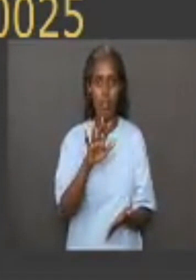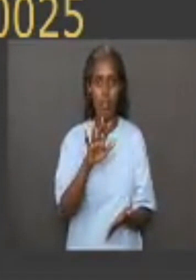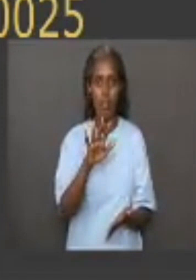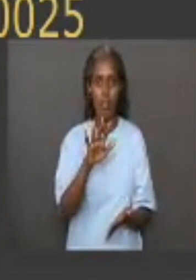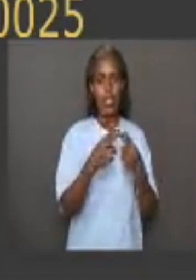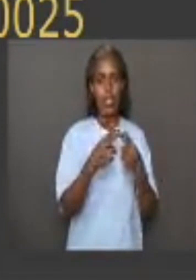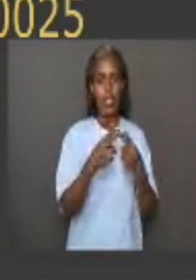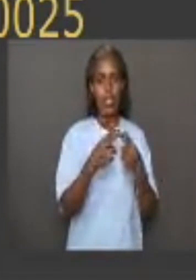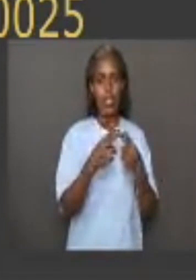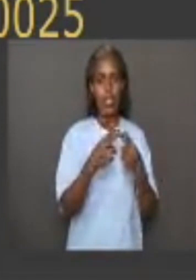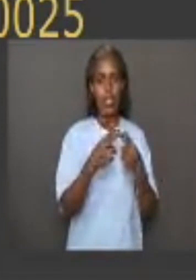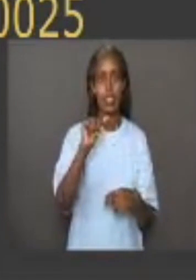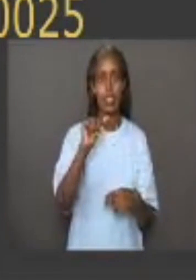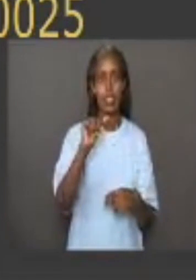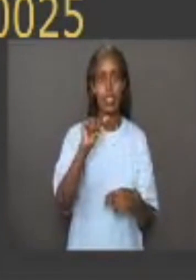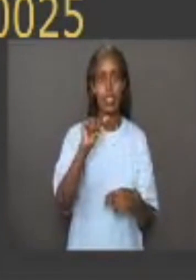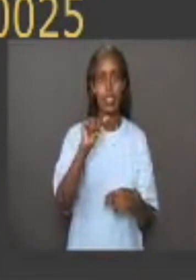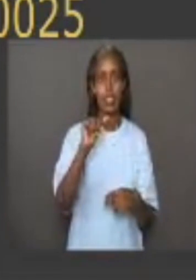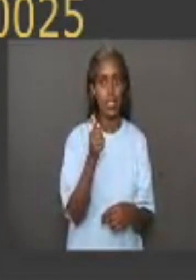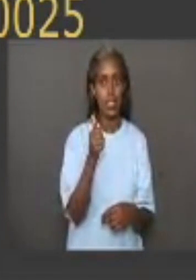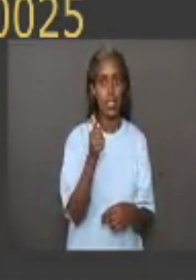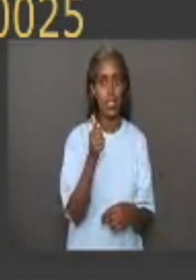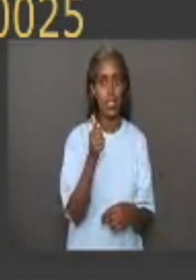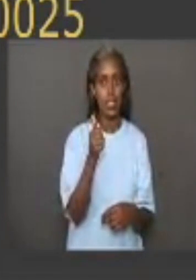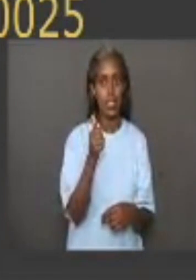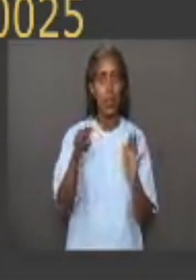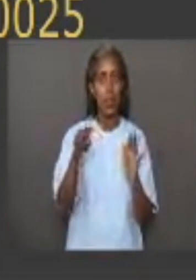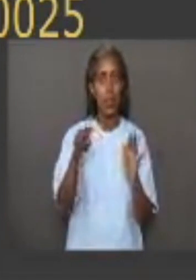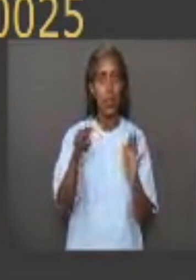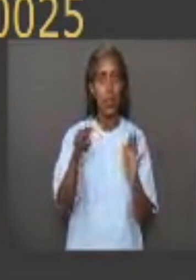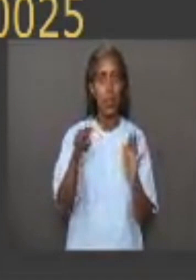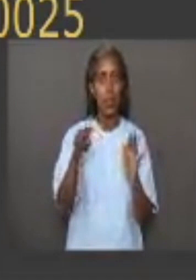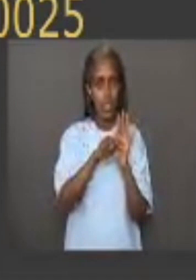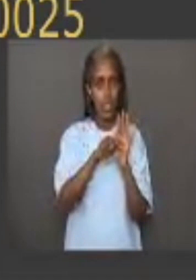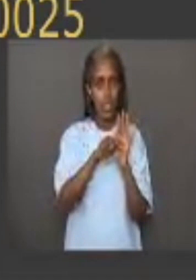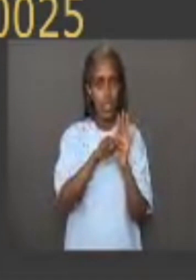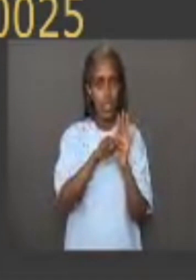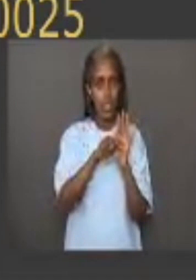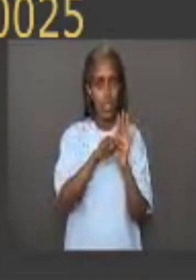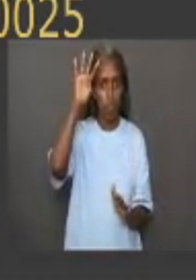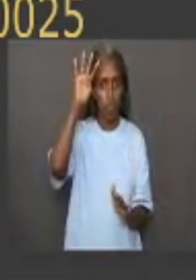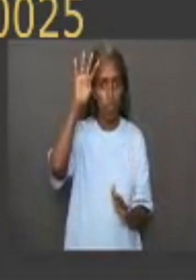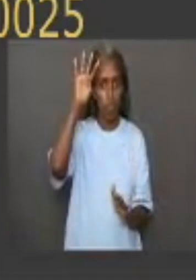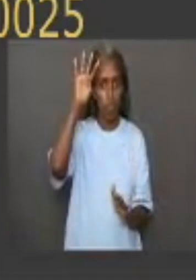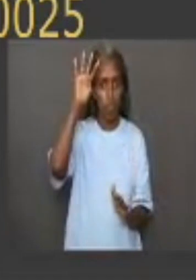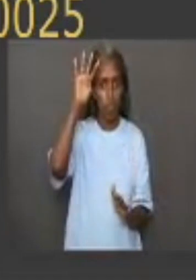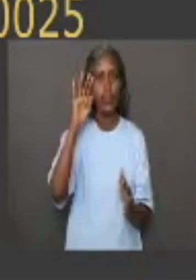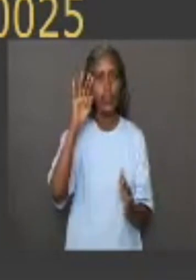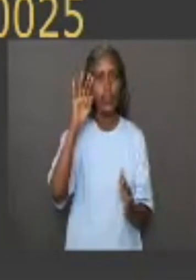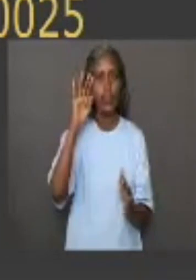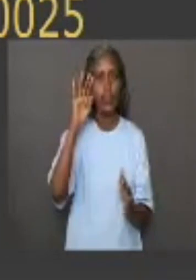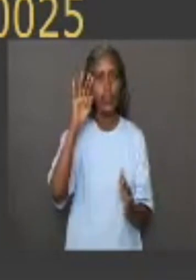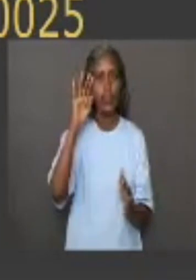times 10 to the power of negative 4 is